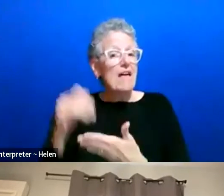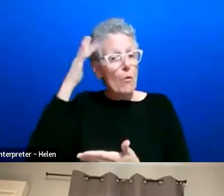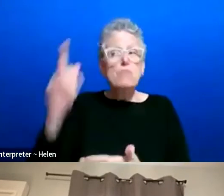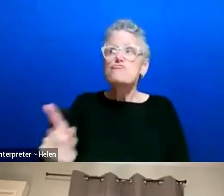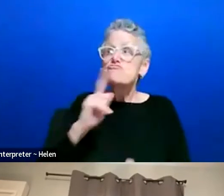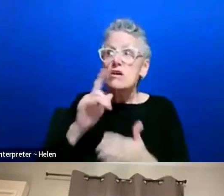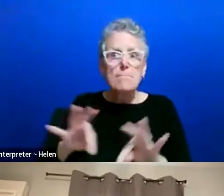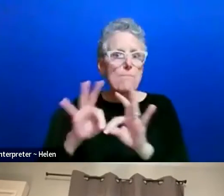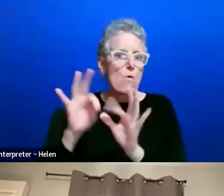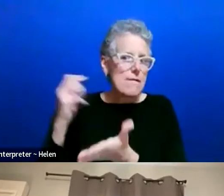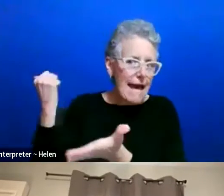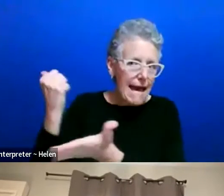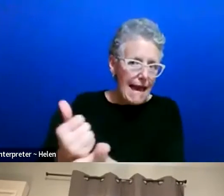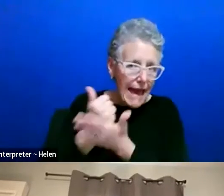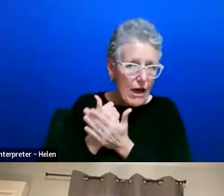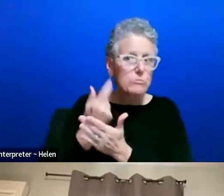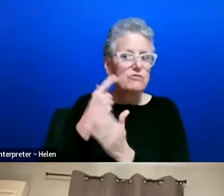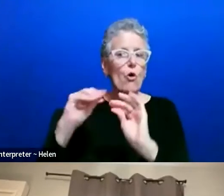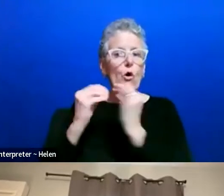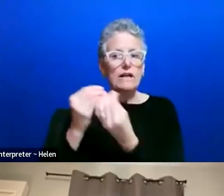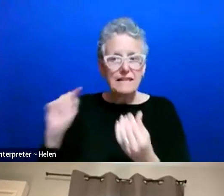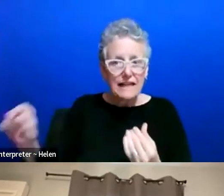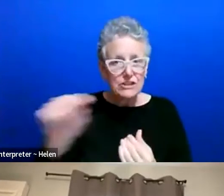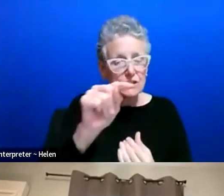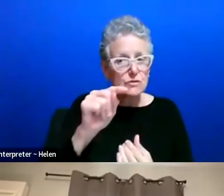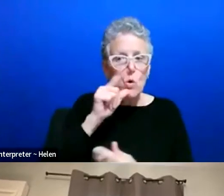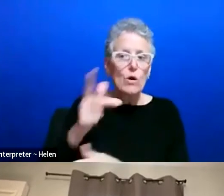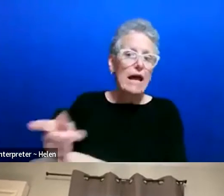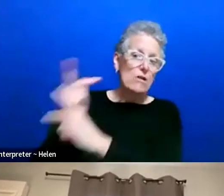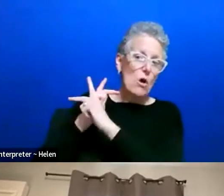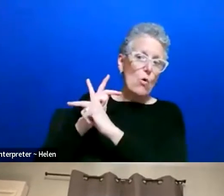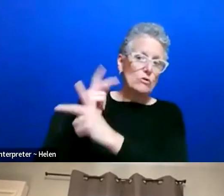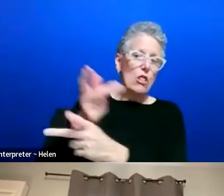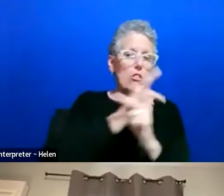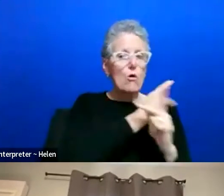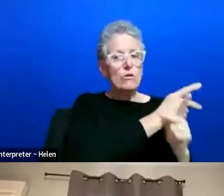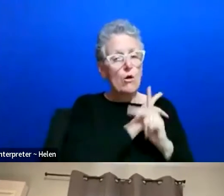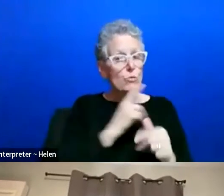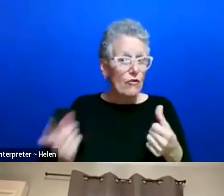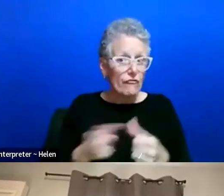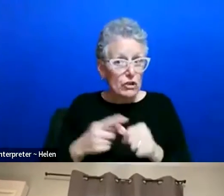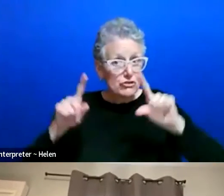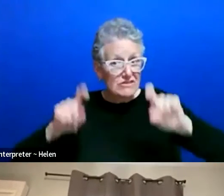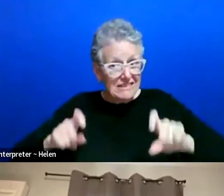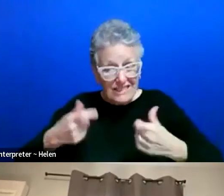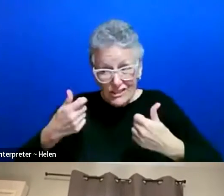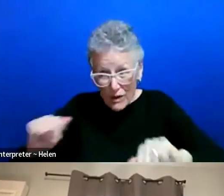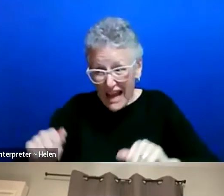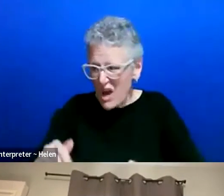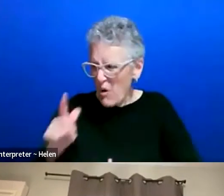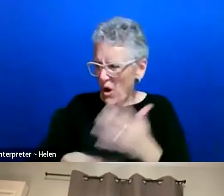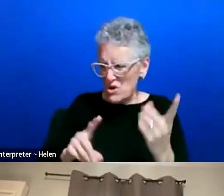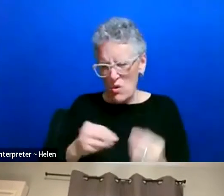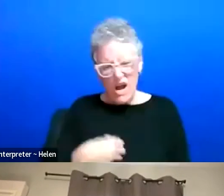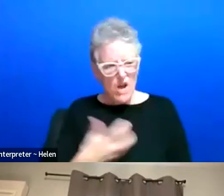helps to have these organizations that have them, that you can use them. And especially when you first try them out, you don't know what you really want or what you need or how